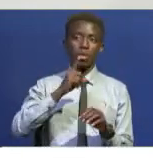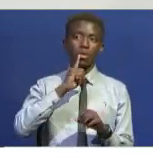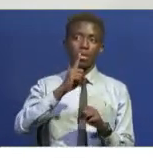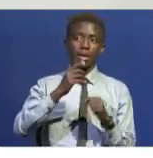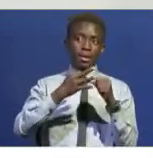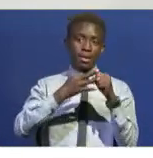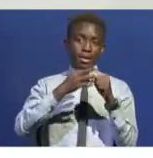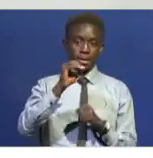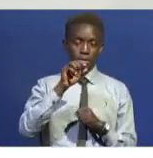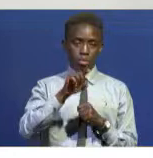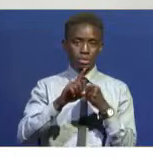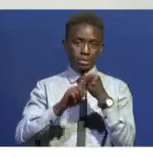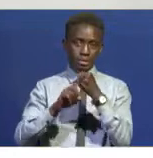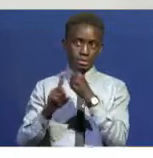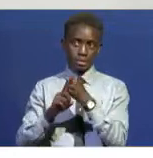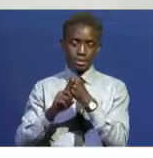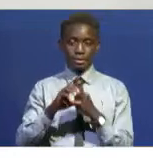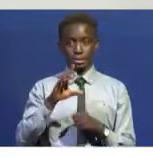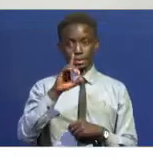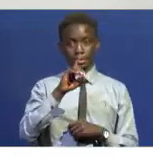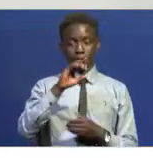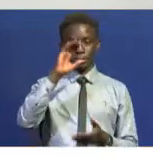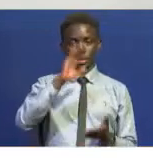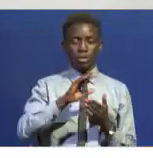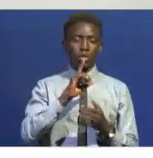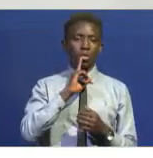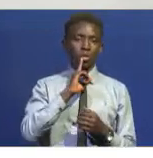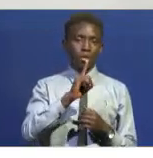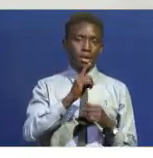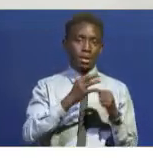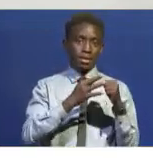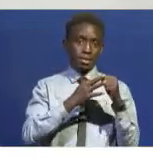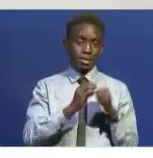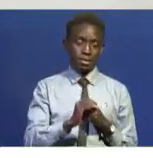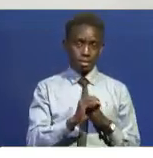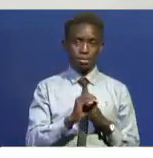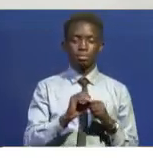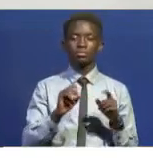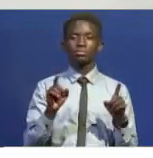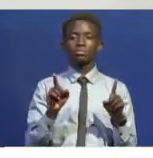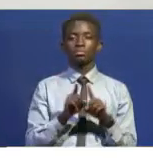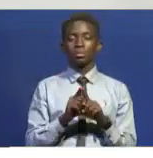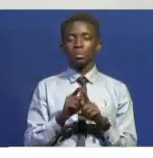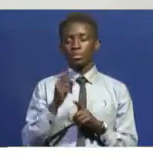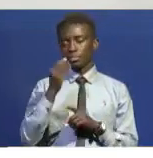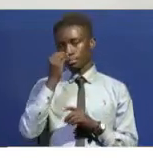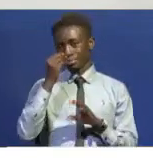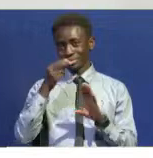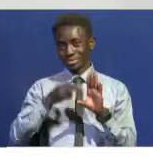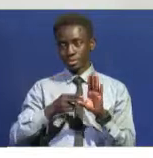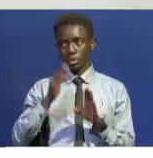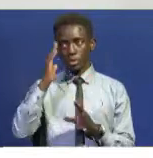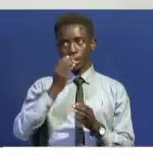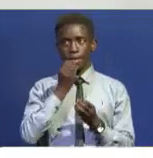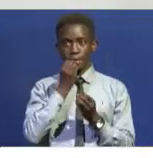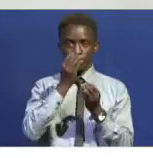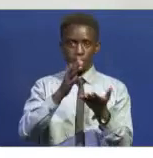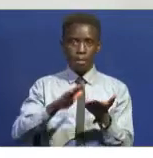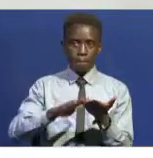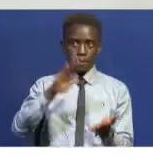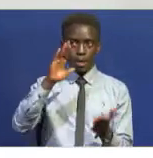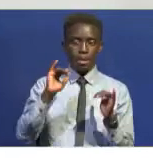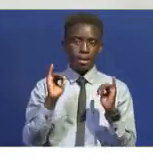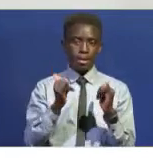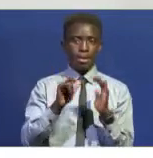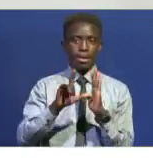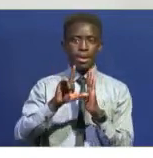cents, diesel at 168 shillings and 6 cents, and kerosene will retail also. I will be giving you details of that in